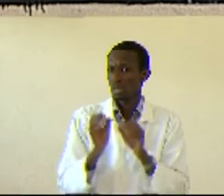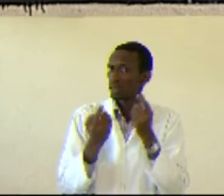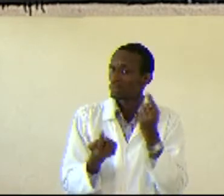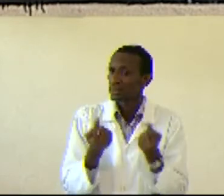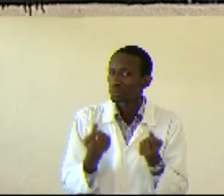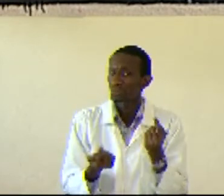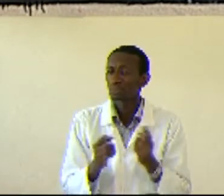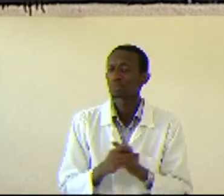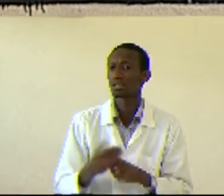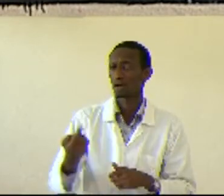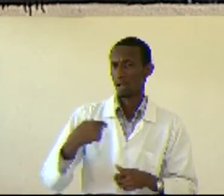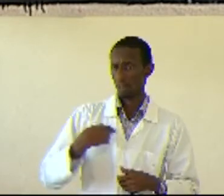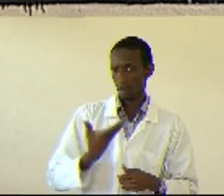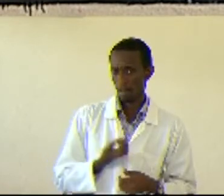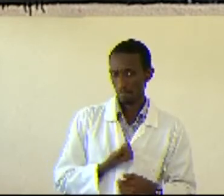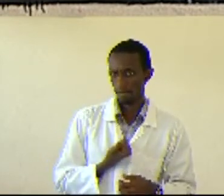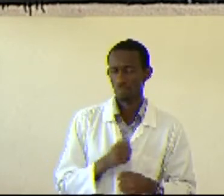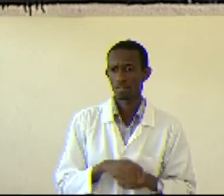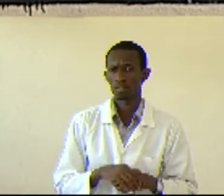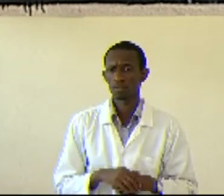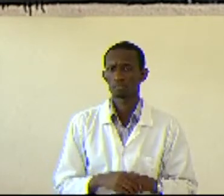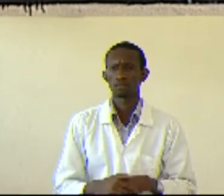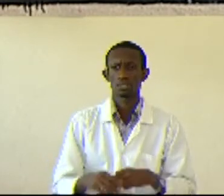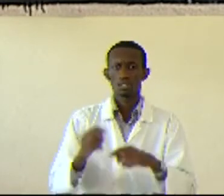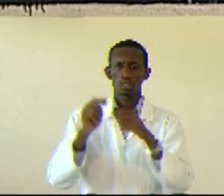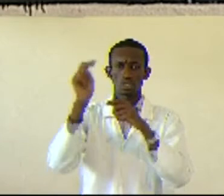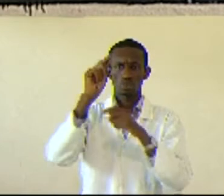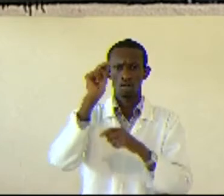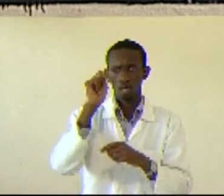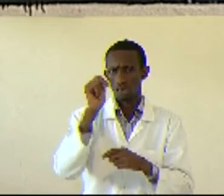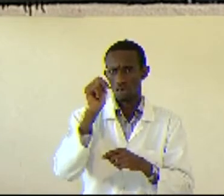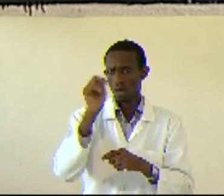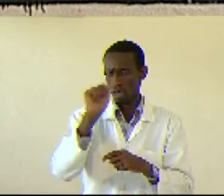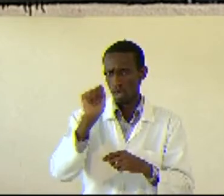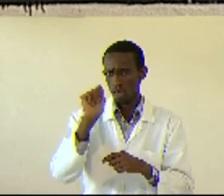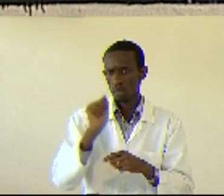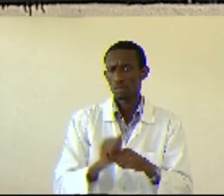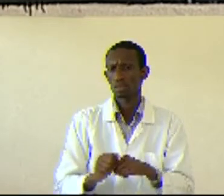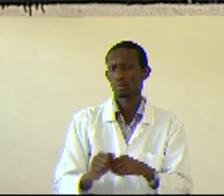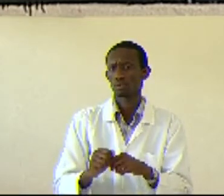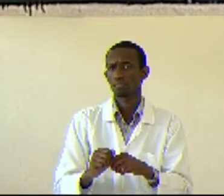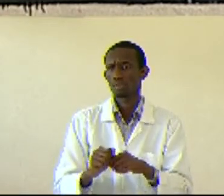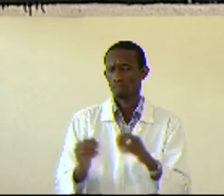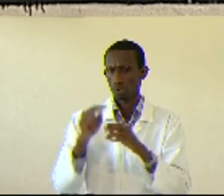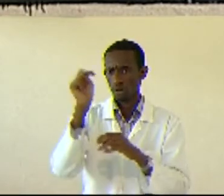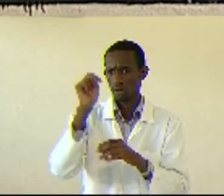case I have the integral of ax power n